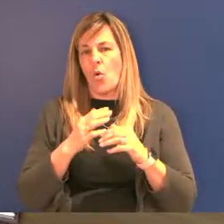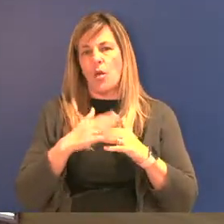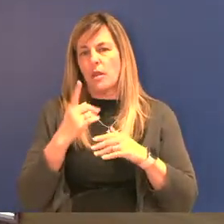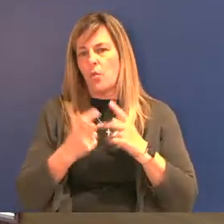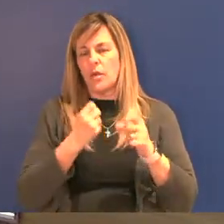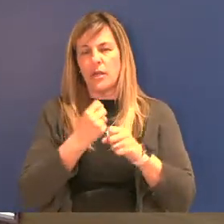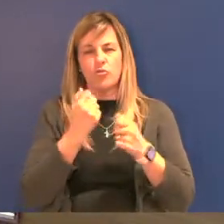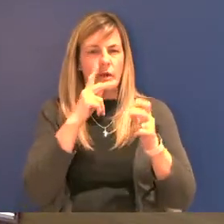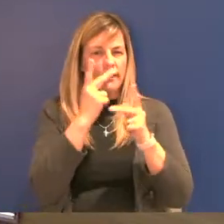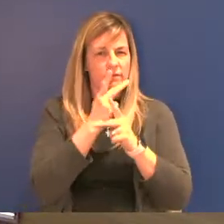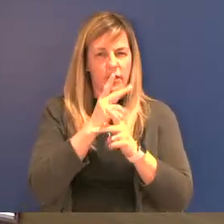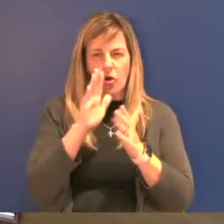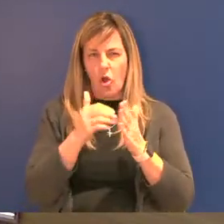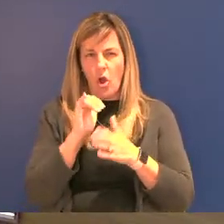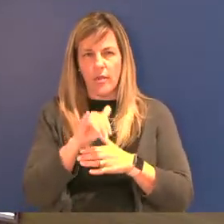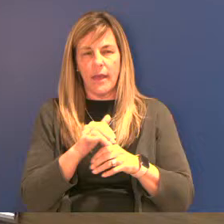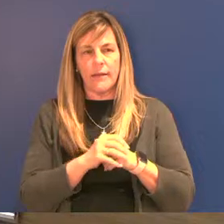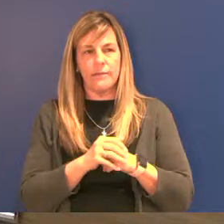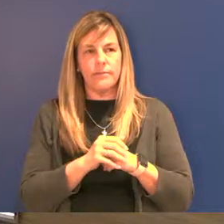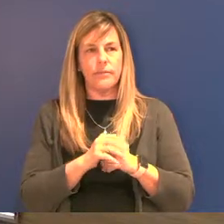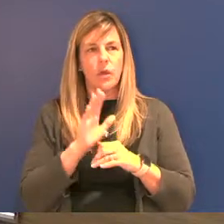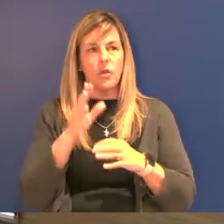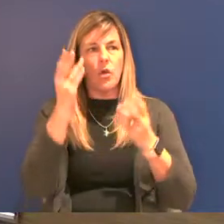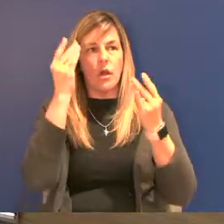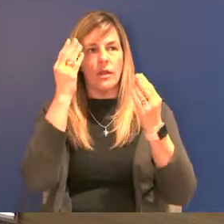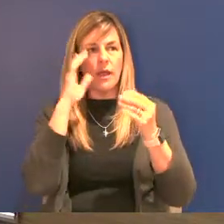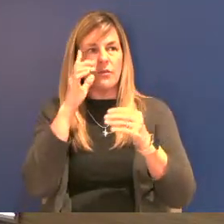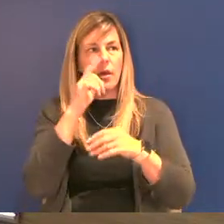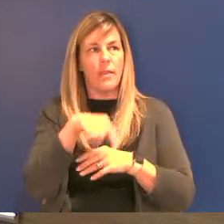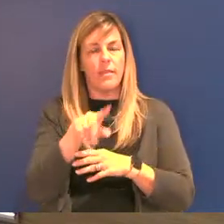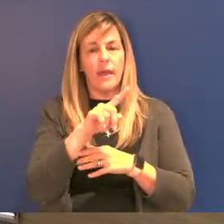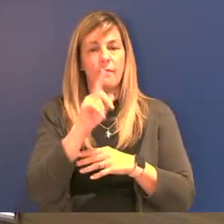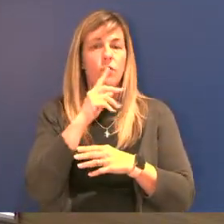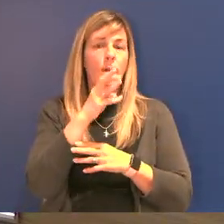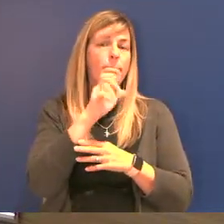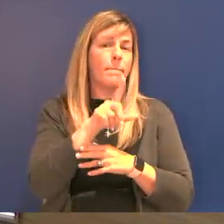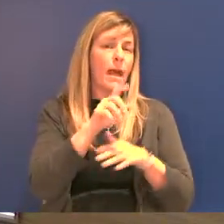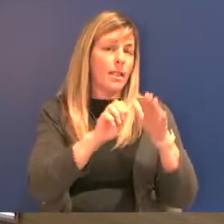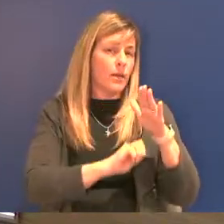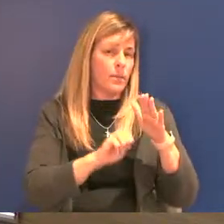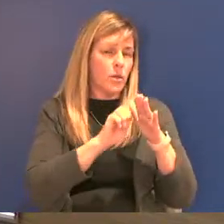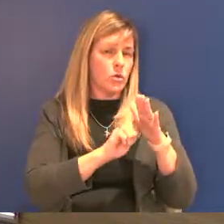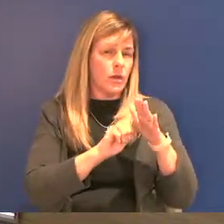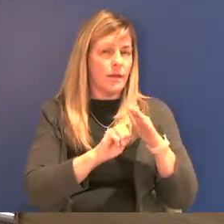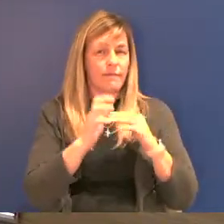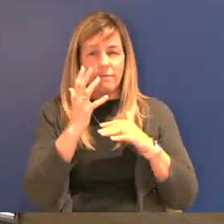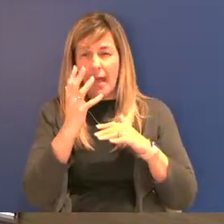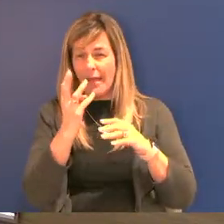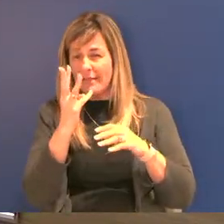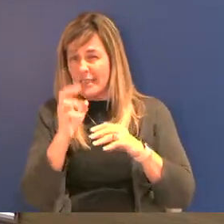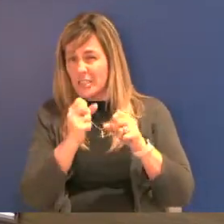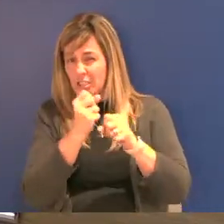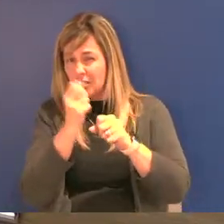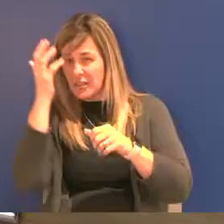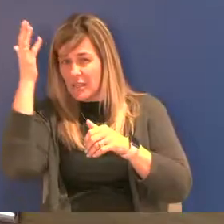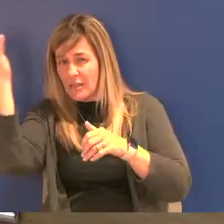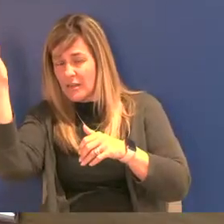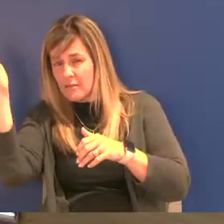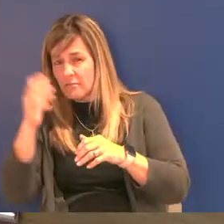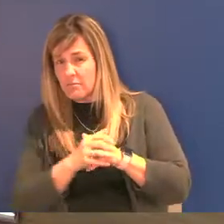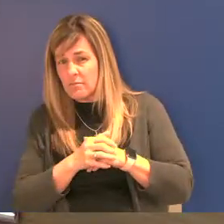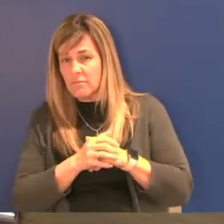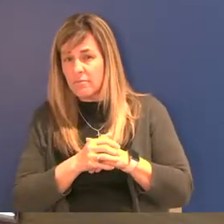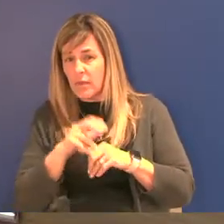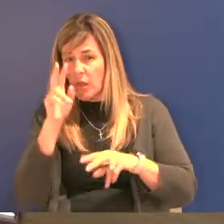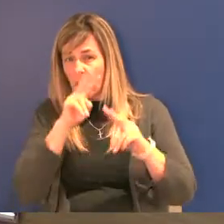trying to figure all that out. So in your thoughts for them, for Powell Elementary, that's, a 5-6 year out, monitor